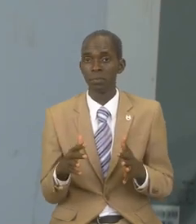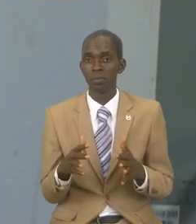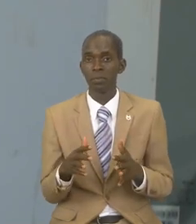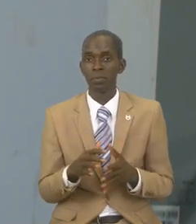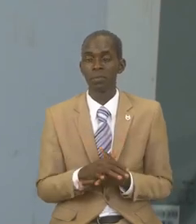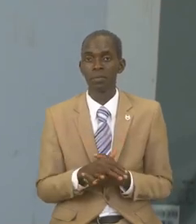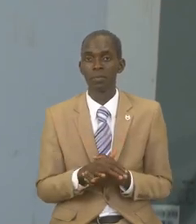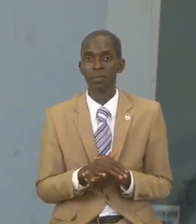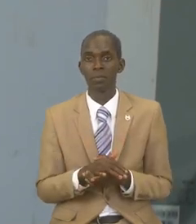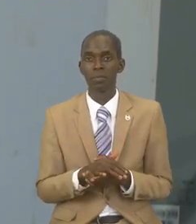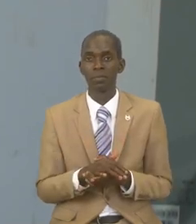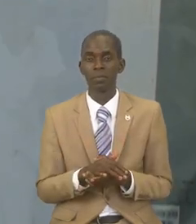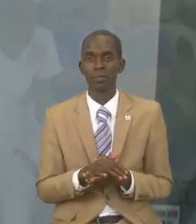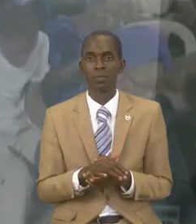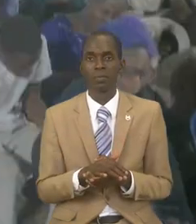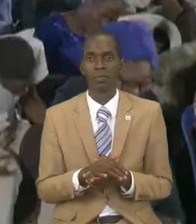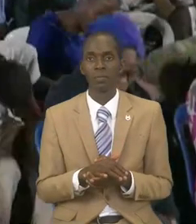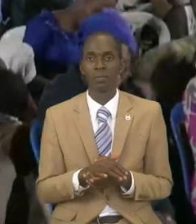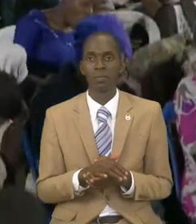finished? Let's hurry up, please.